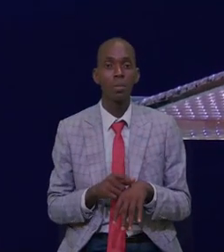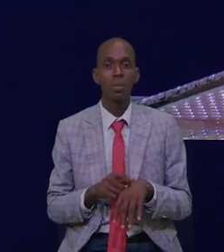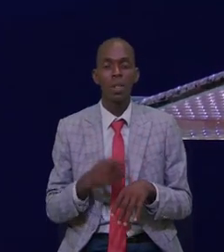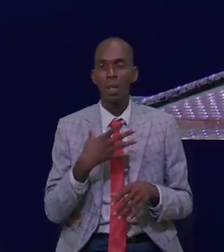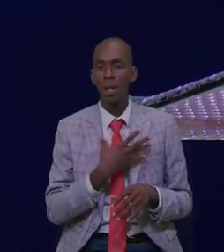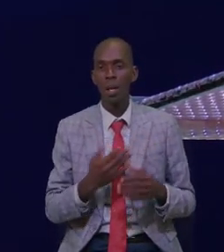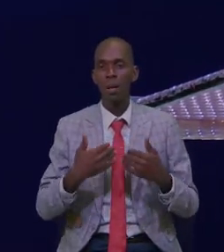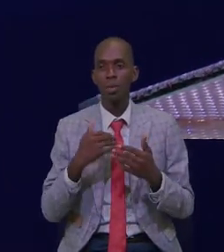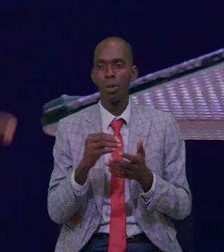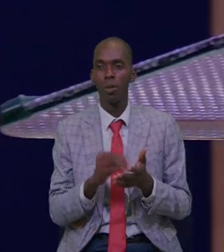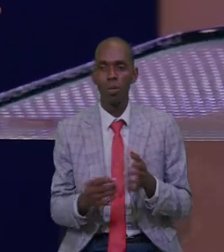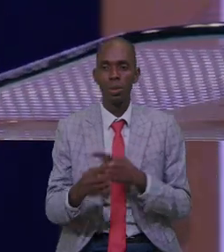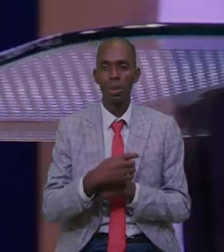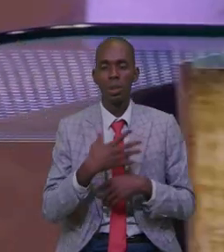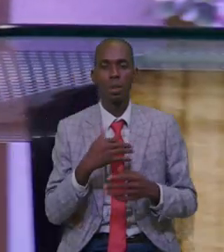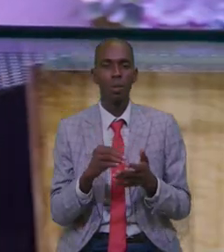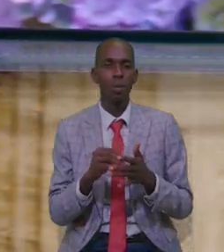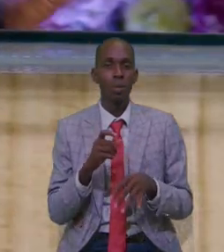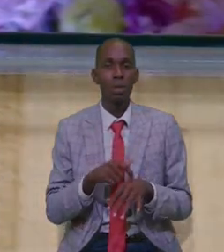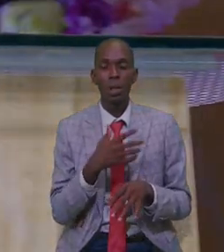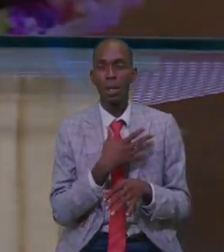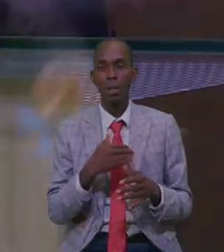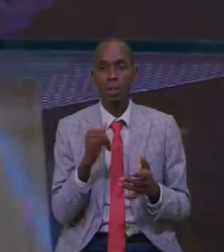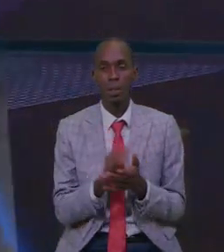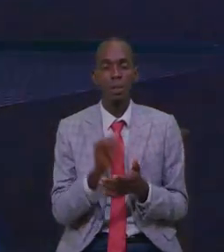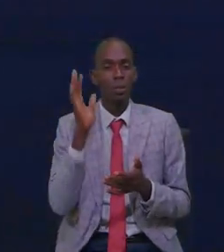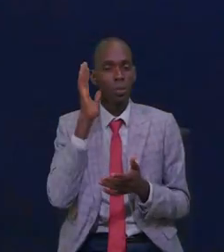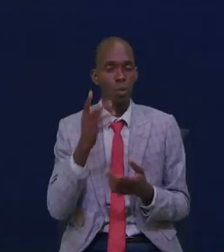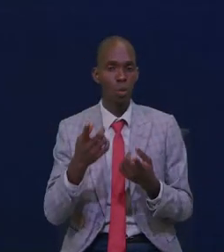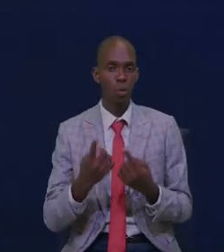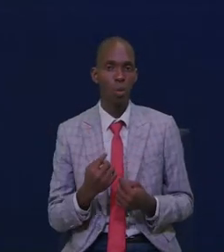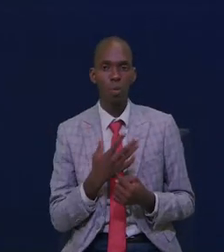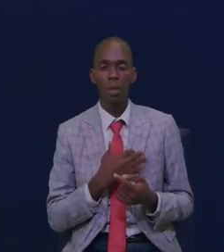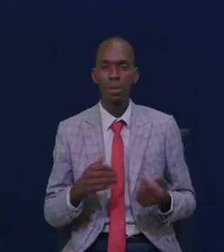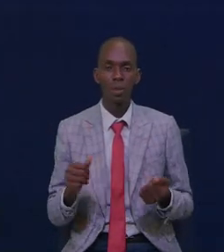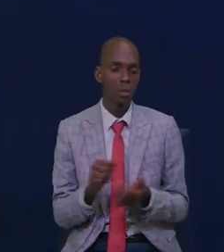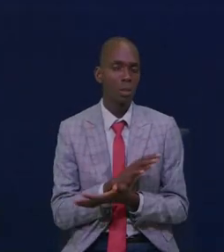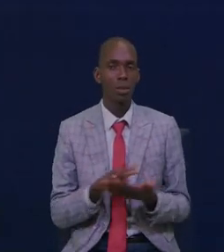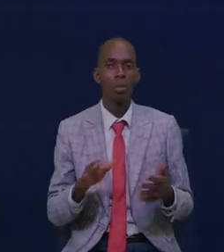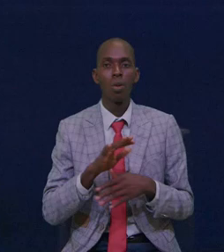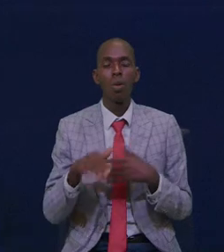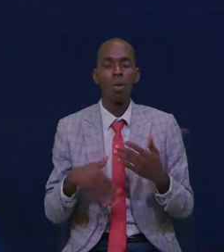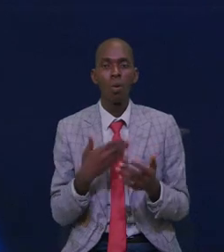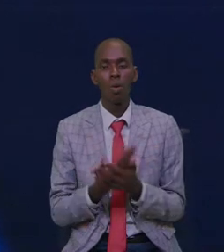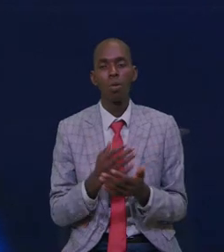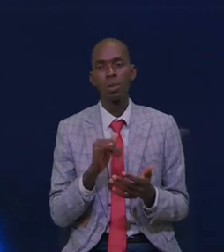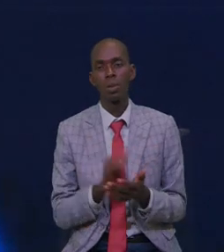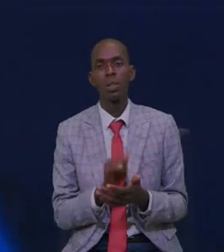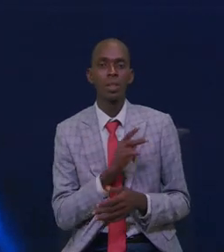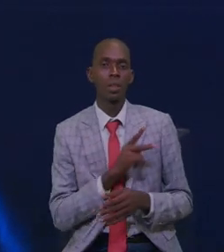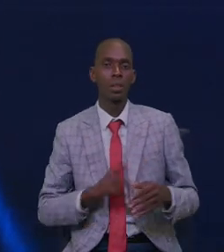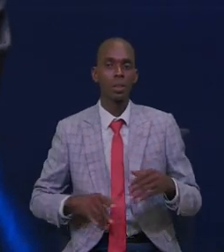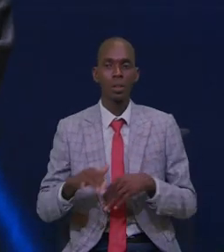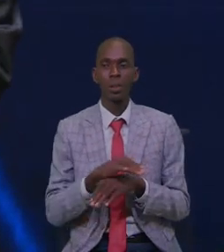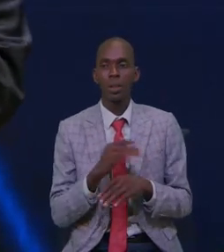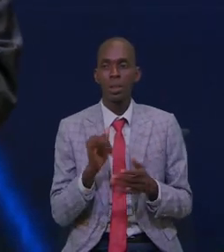day and his own time, and that stone will come and shatter all those kingdoms. That's what we're, you know, looking